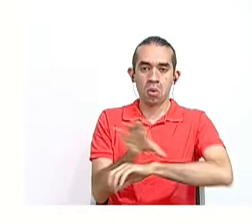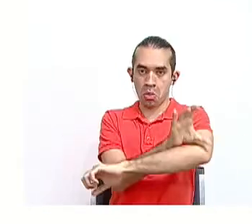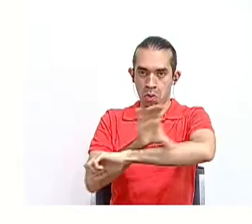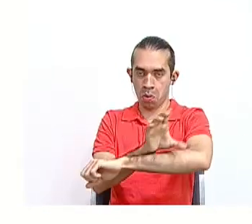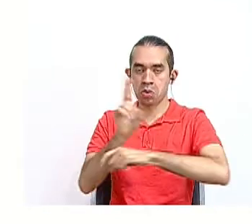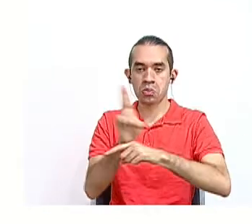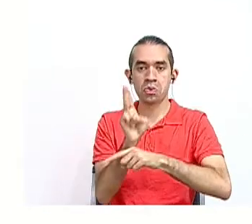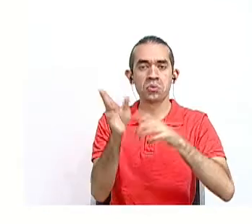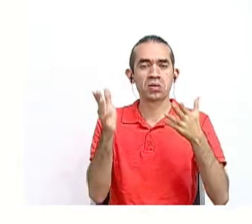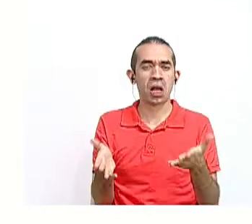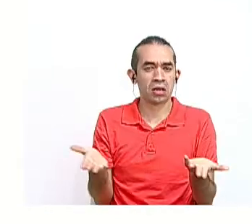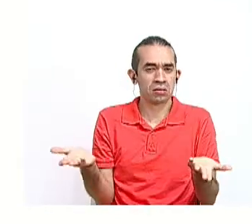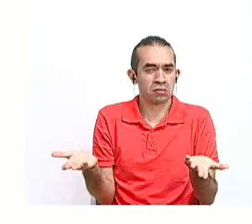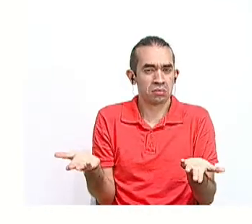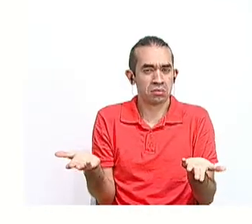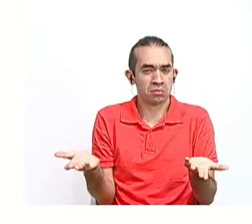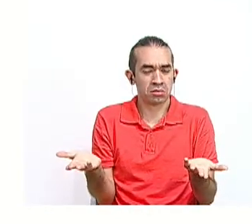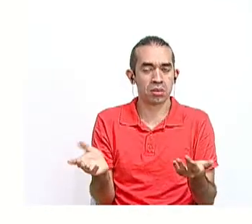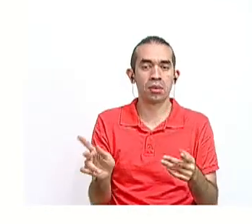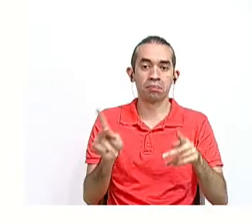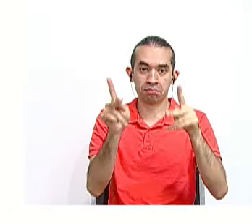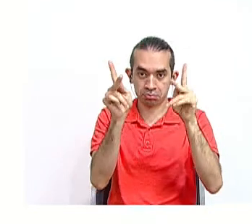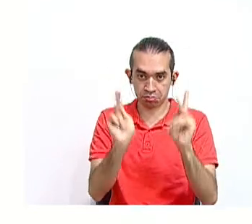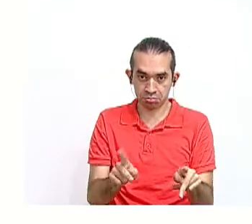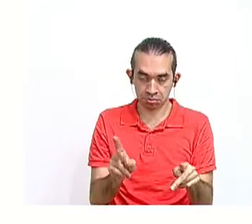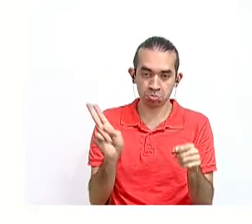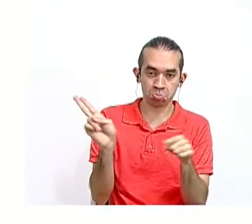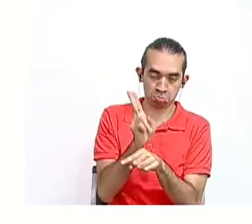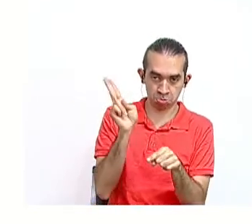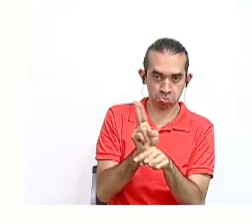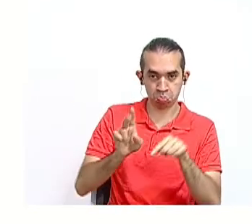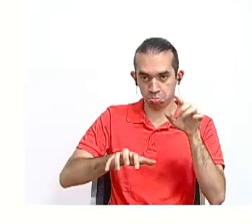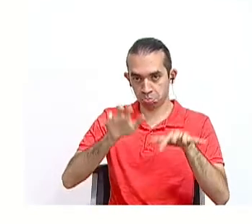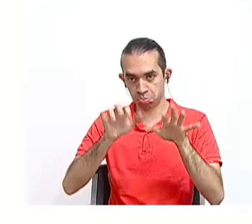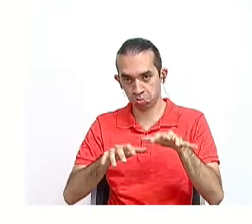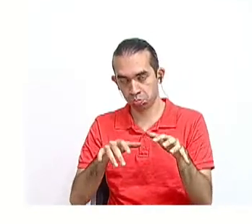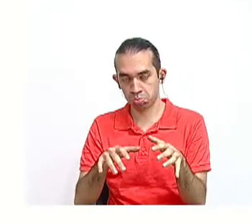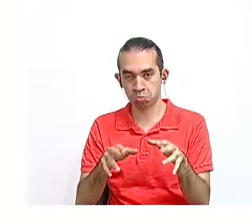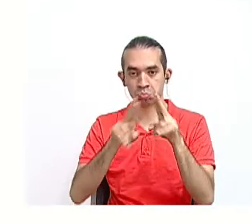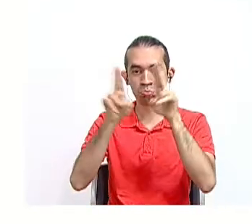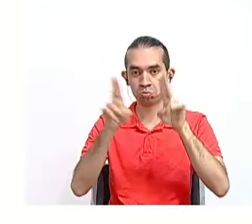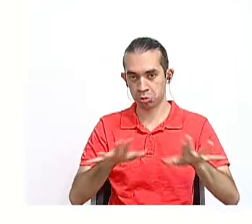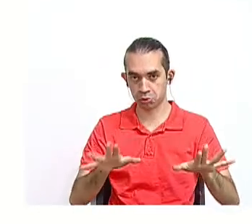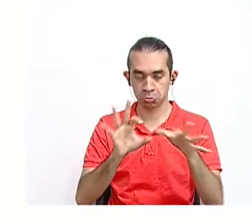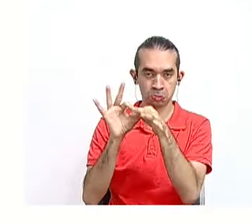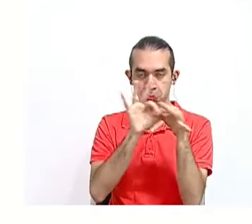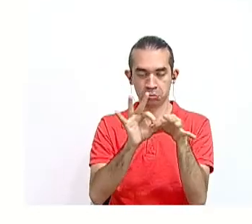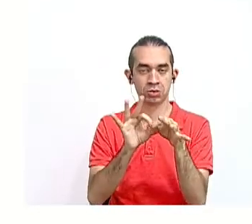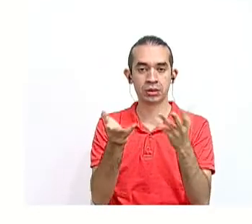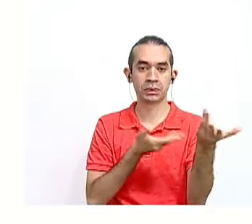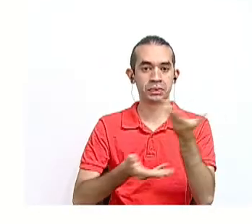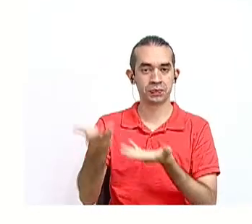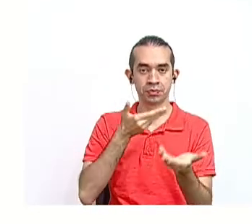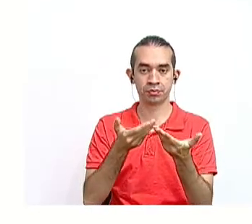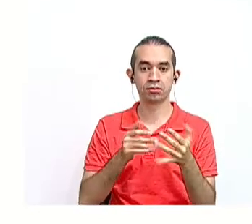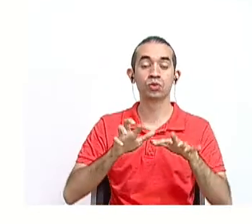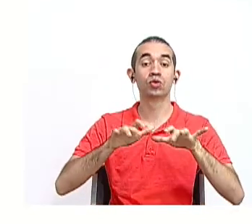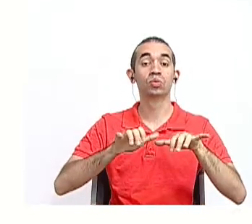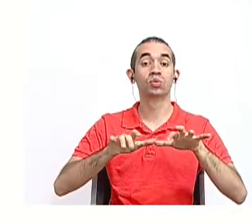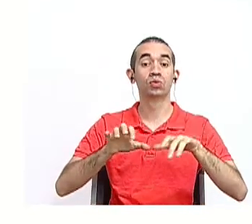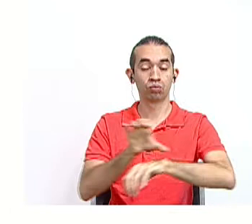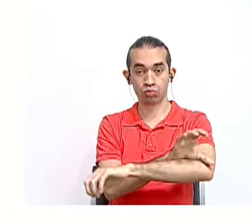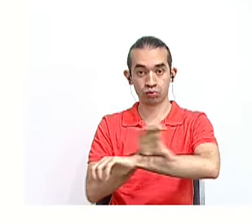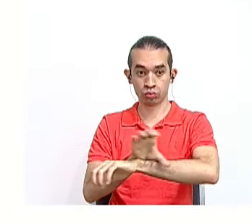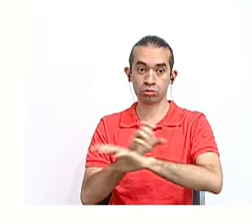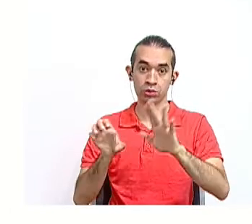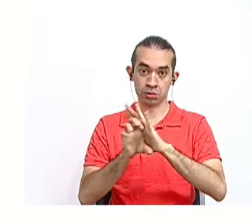is a user, or a user is a person who utilizes the computer or network service. So when you're using a computer, in this case